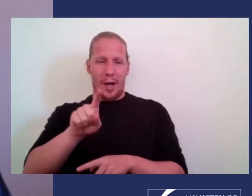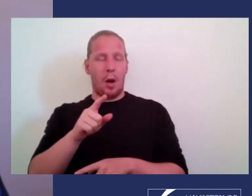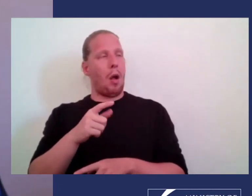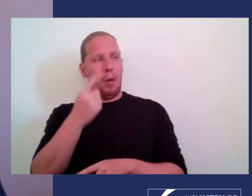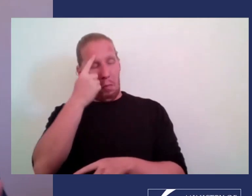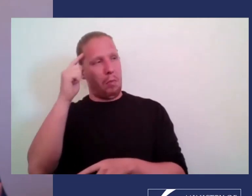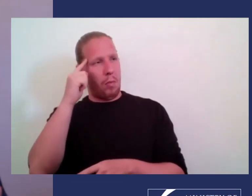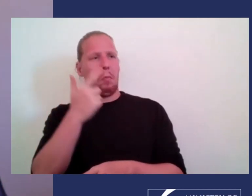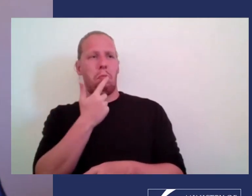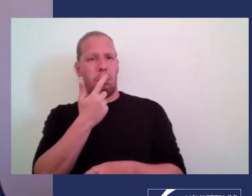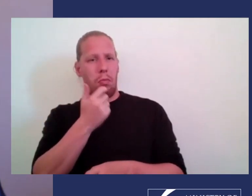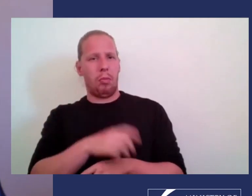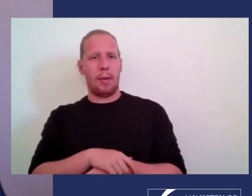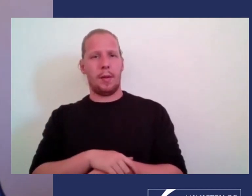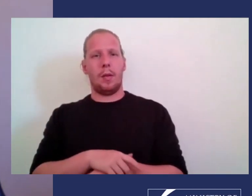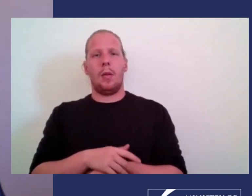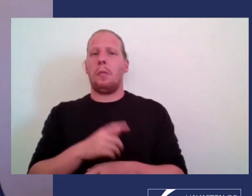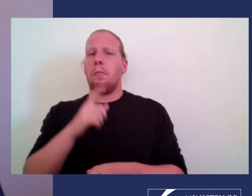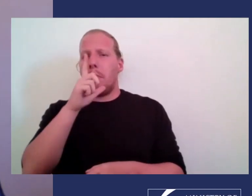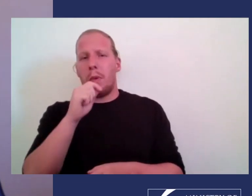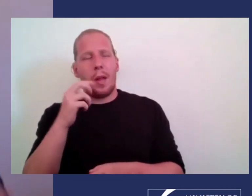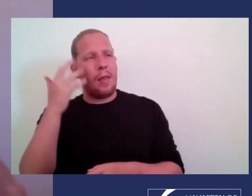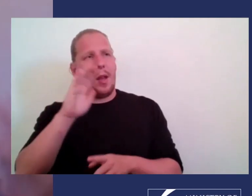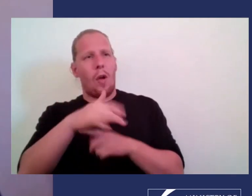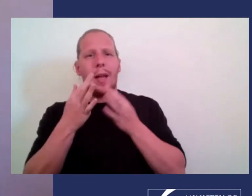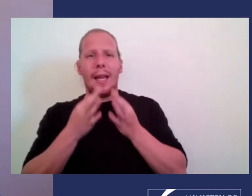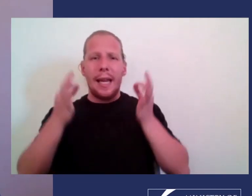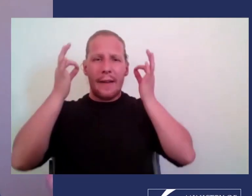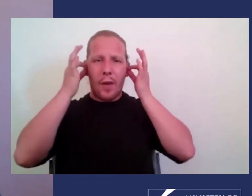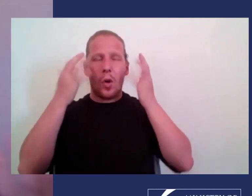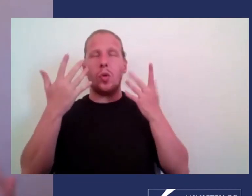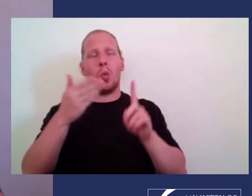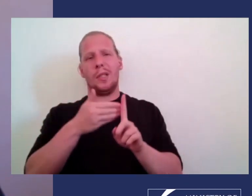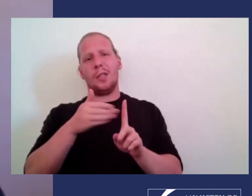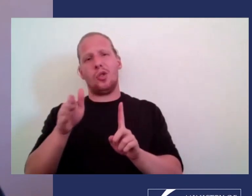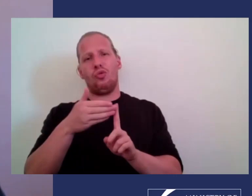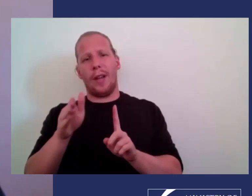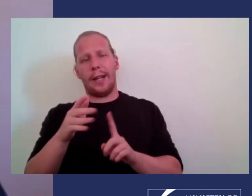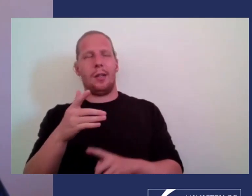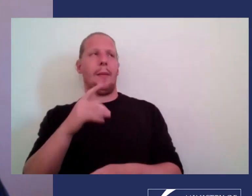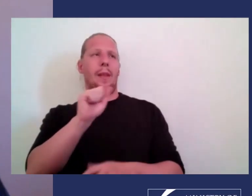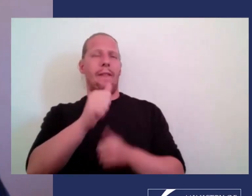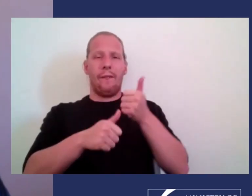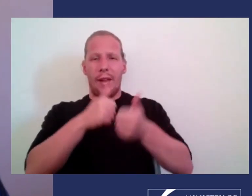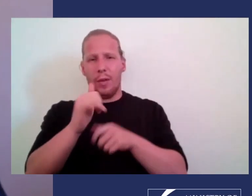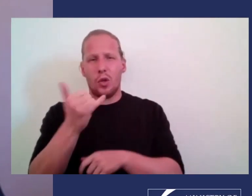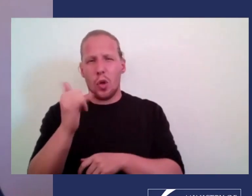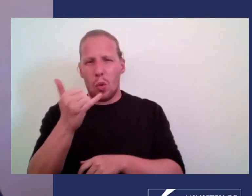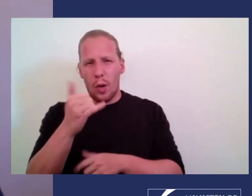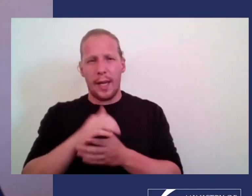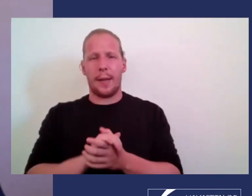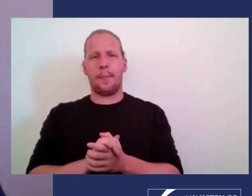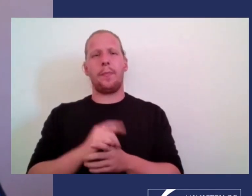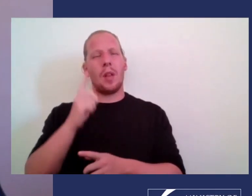think, you can think about headphones. Are you going to have something that's going to distract them? Is it their favourite toy? But I think